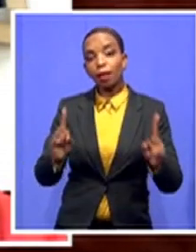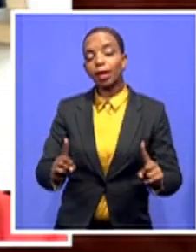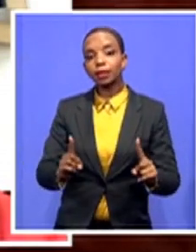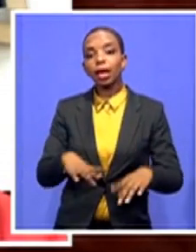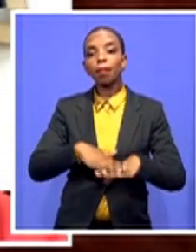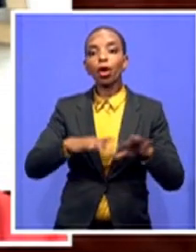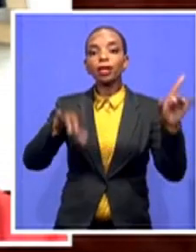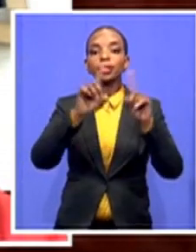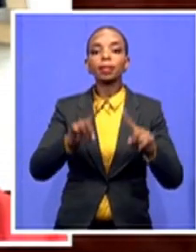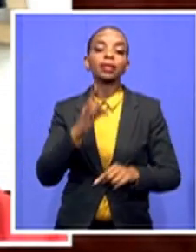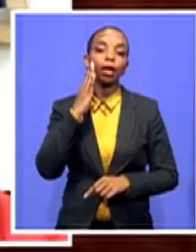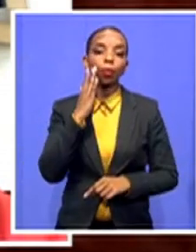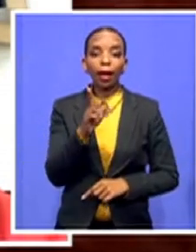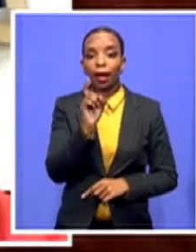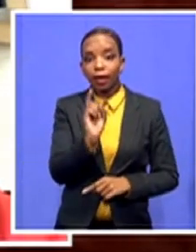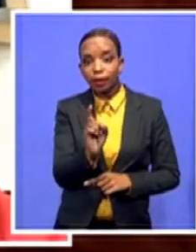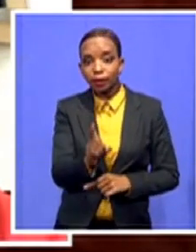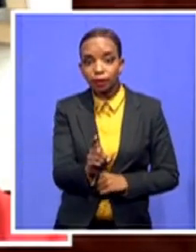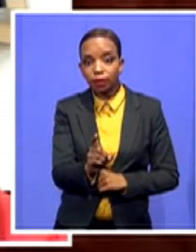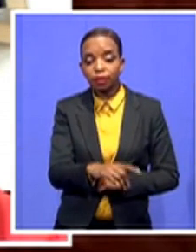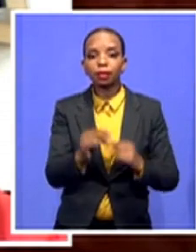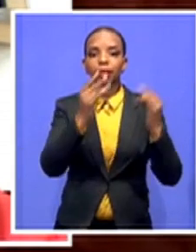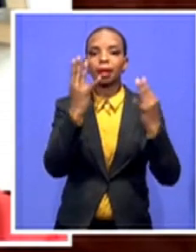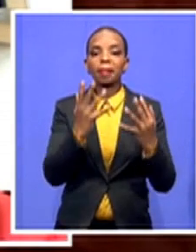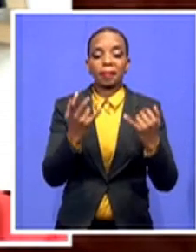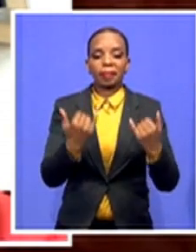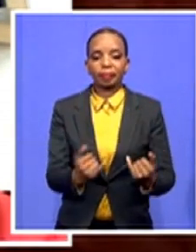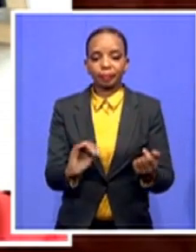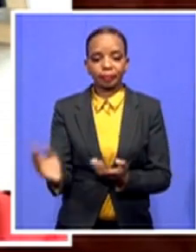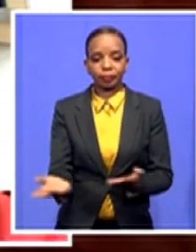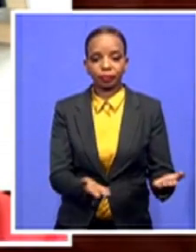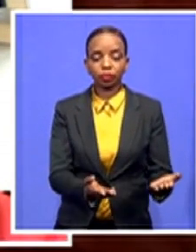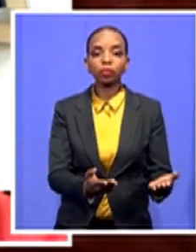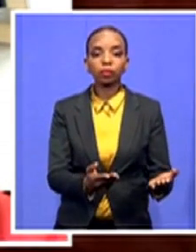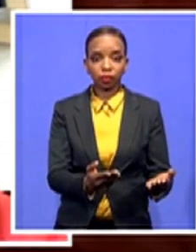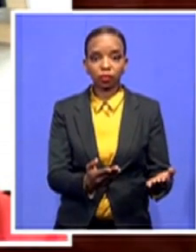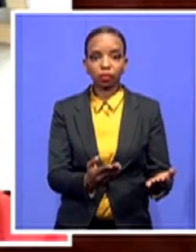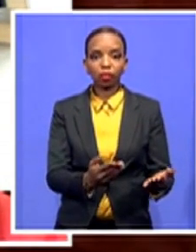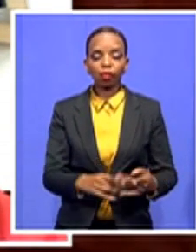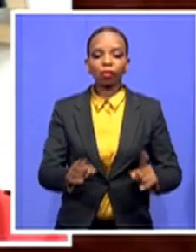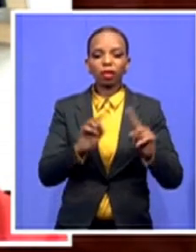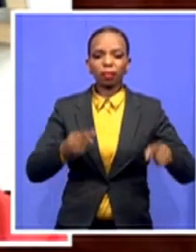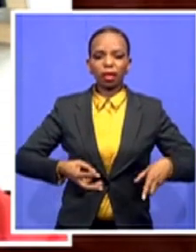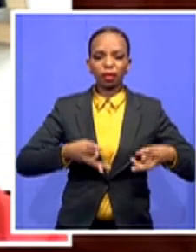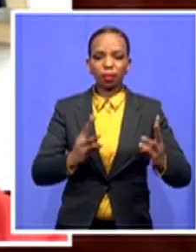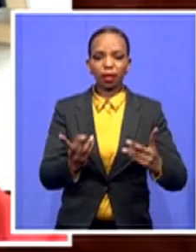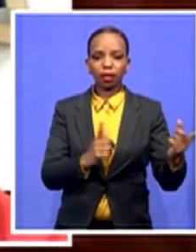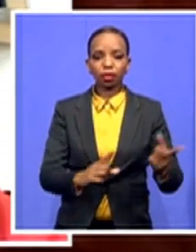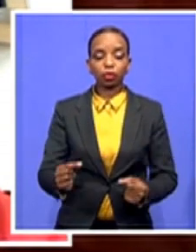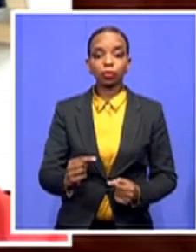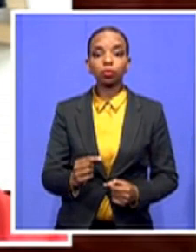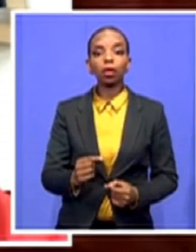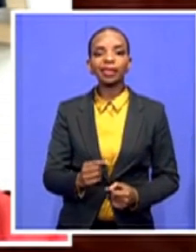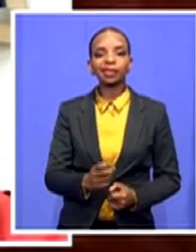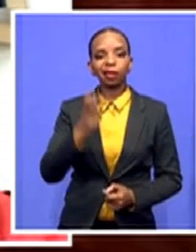now introduced in the context of austerity measures and budget cuts, we think that it is going to be used